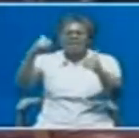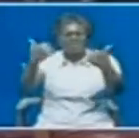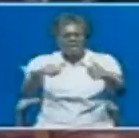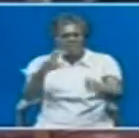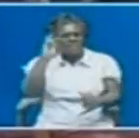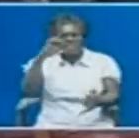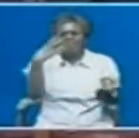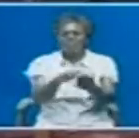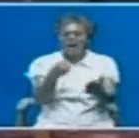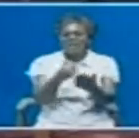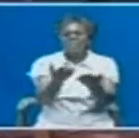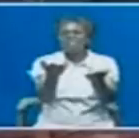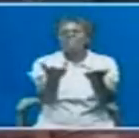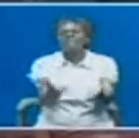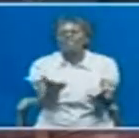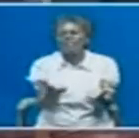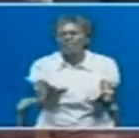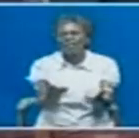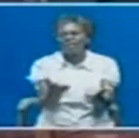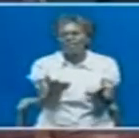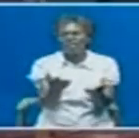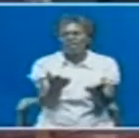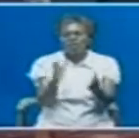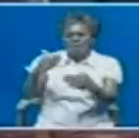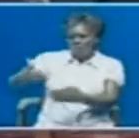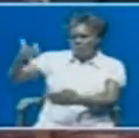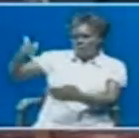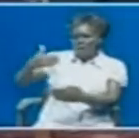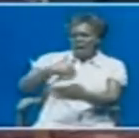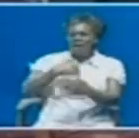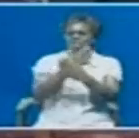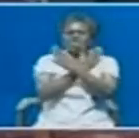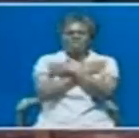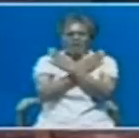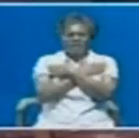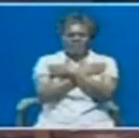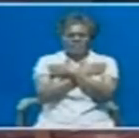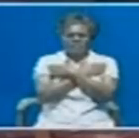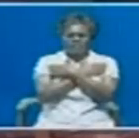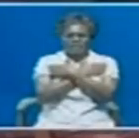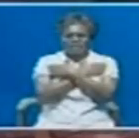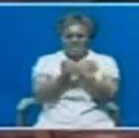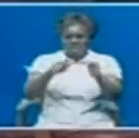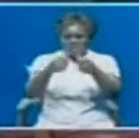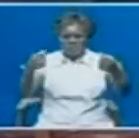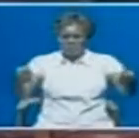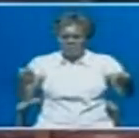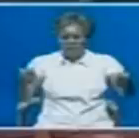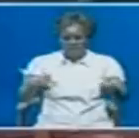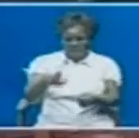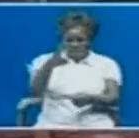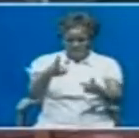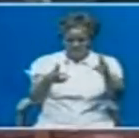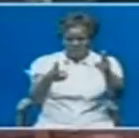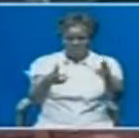life. And on his wall, he had framed newspaper cuttings in Wales.